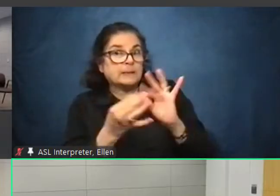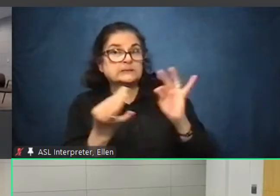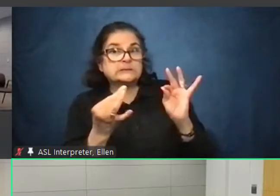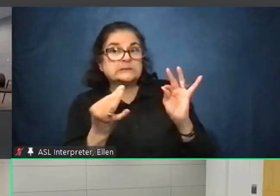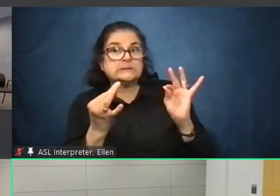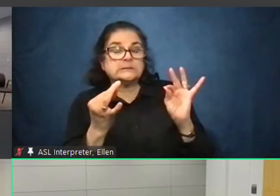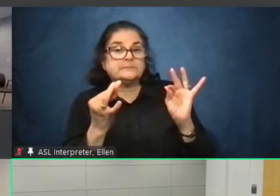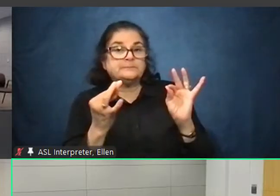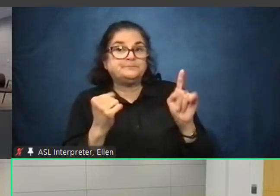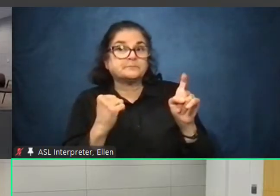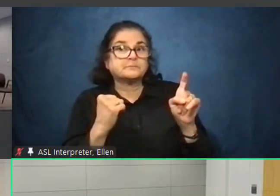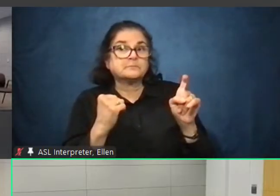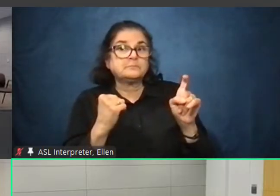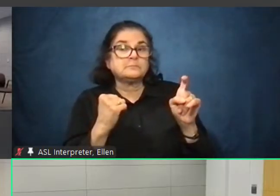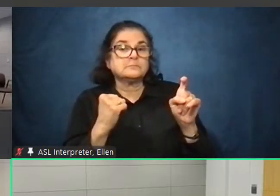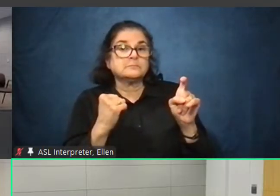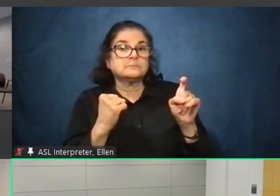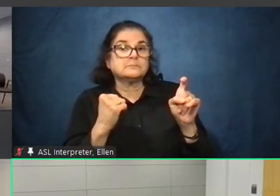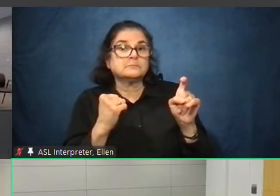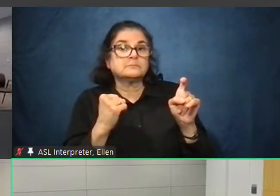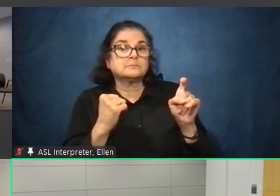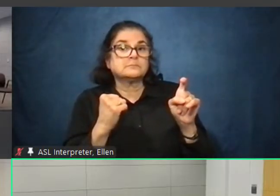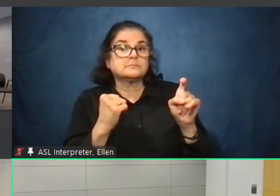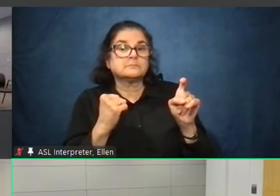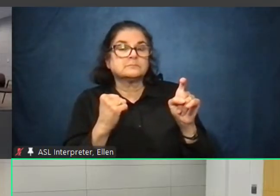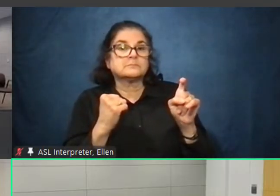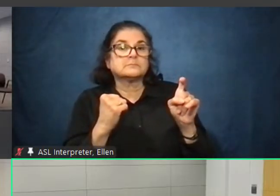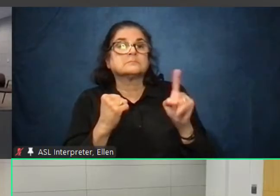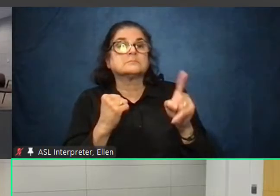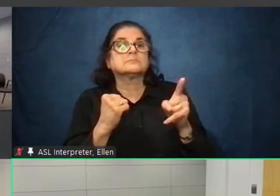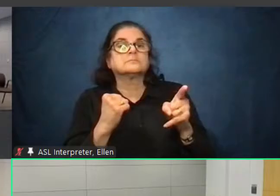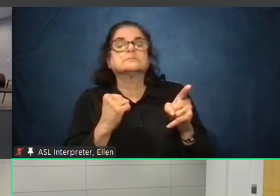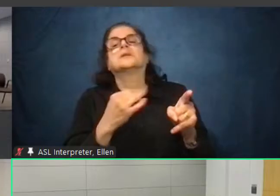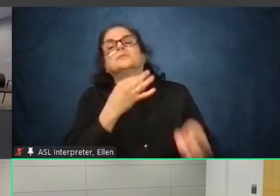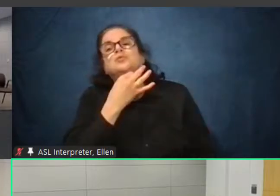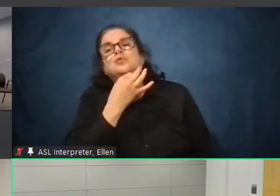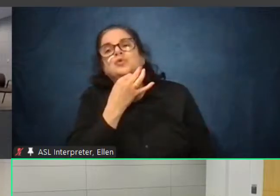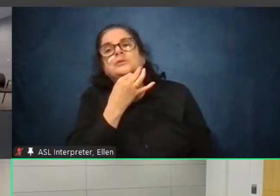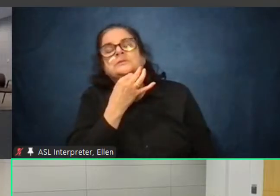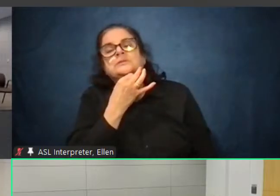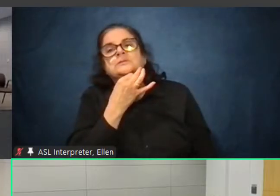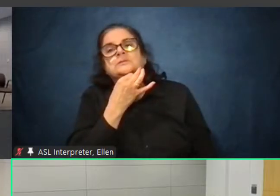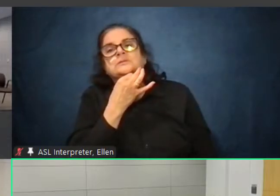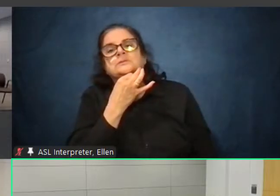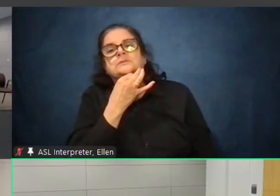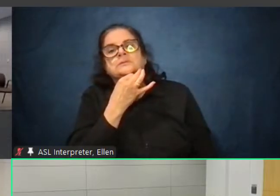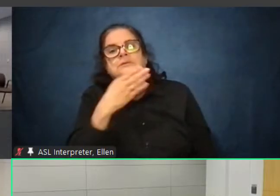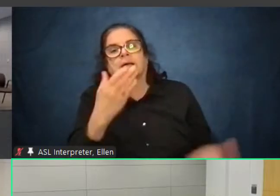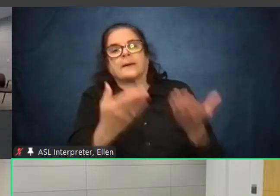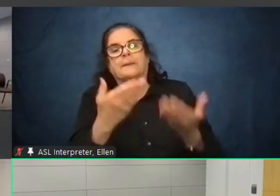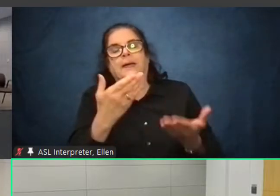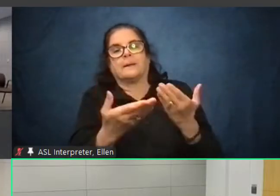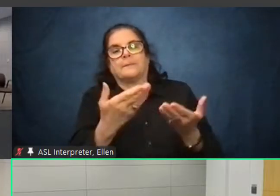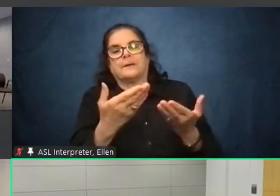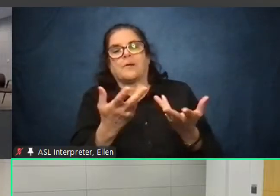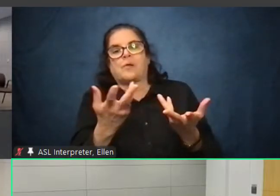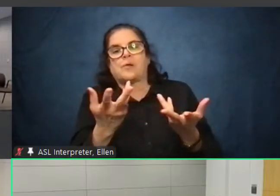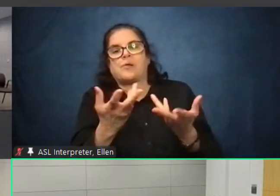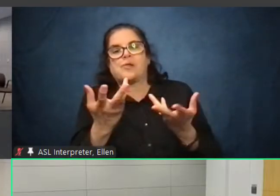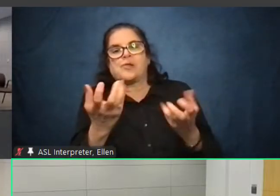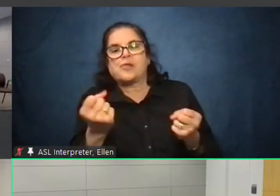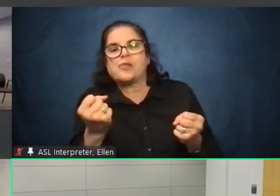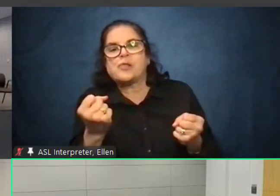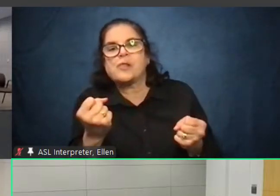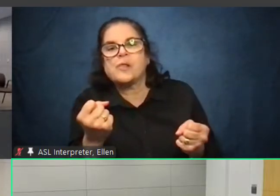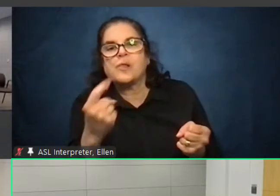And maybe like, cause you're working on this project, but I am curious, and maybe this else was going to get into the wayfinding committee,